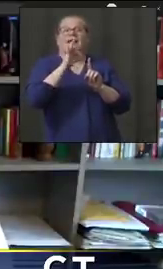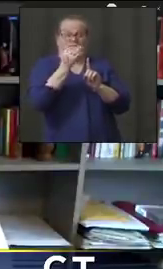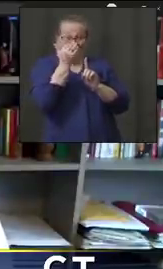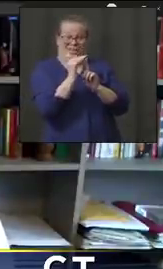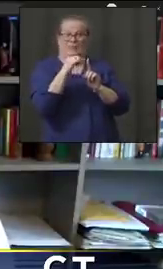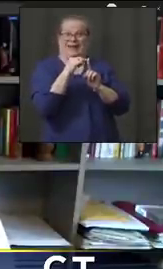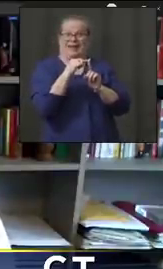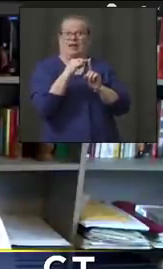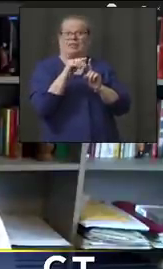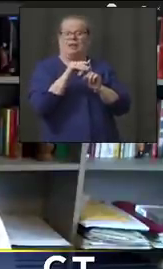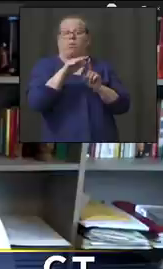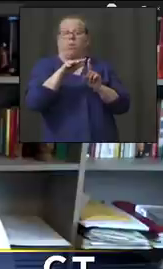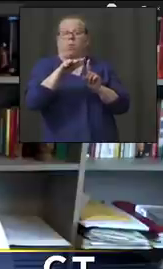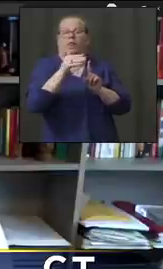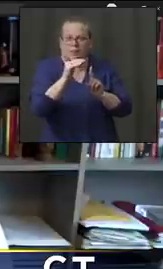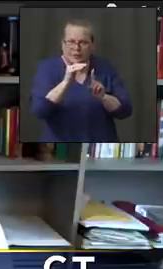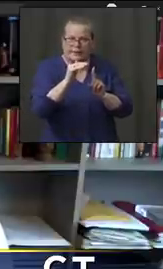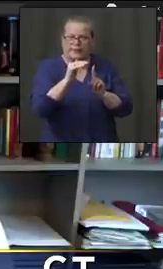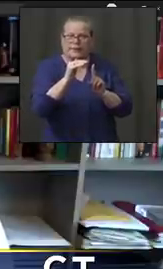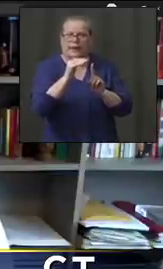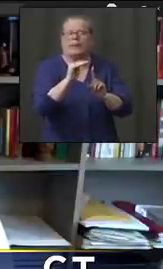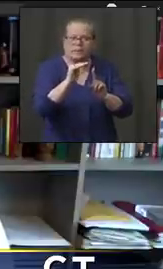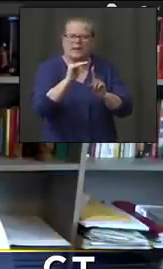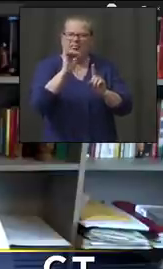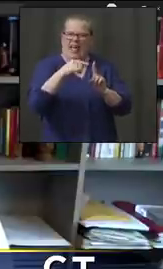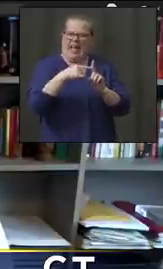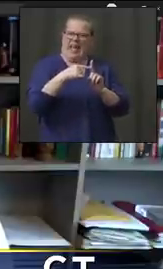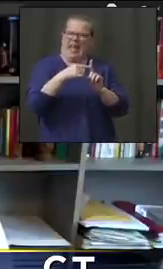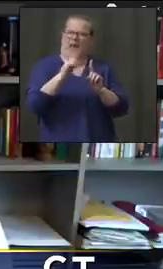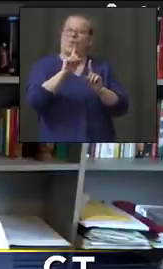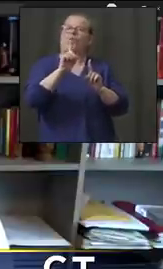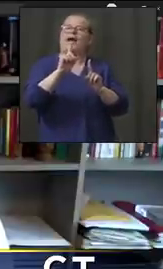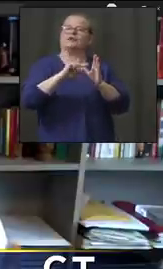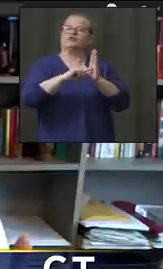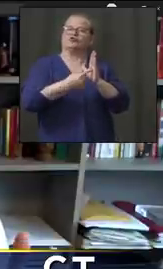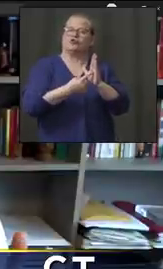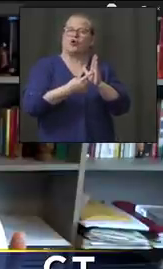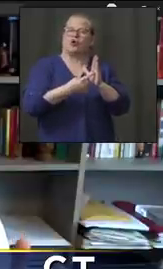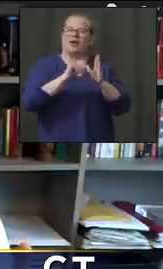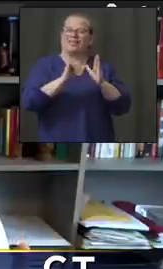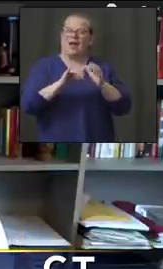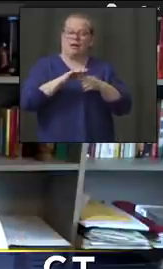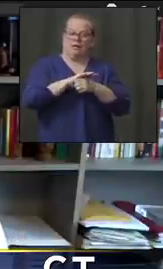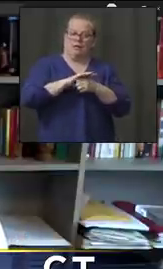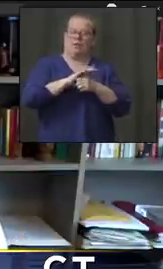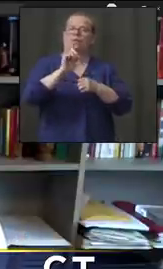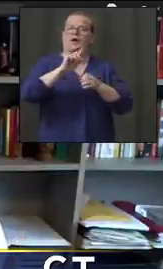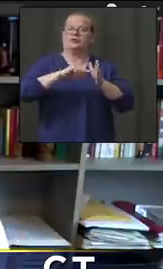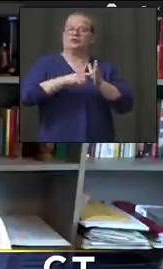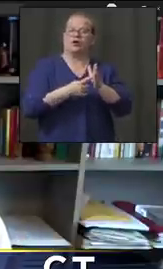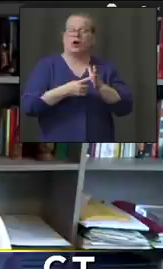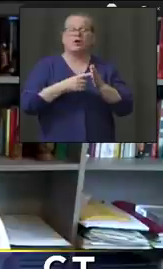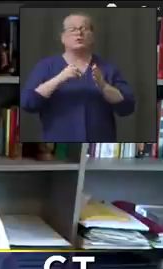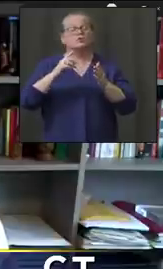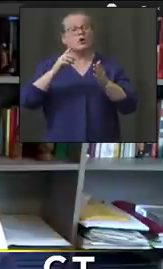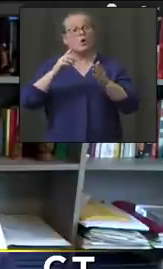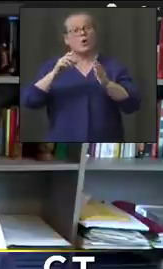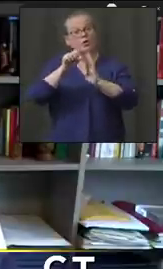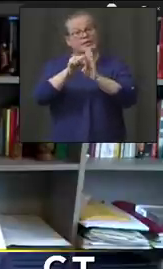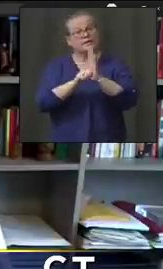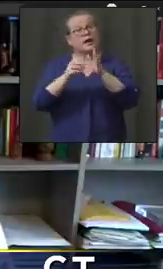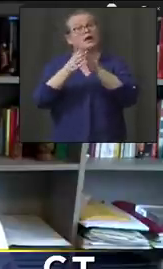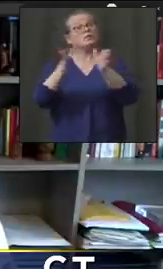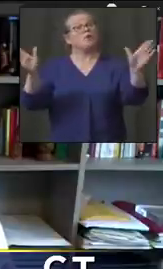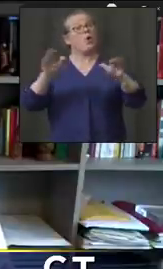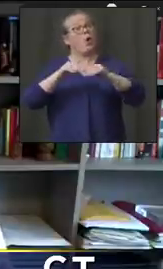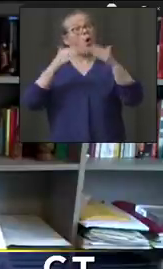state. Those sources of infection may be within our communities. So that's where, to reopen the state, we have to see all counties